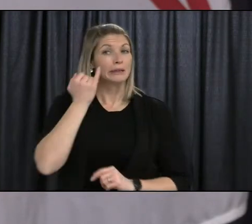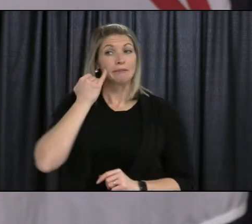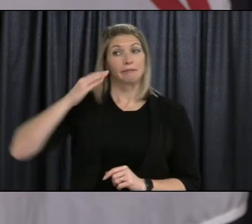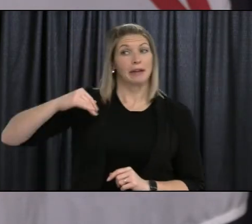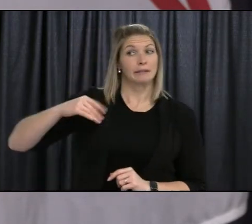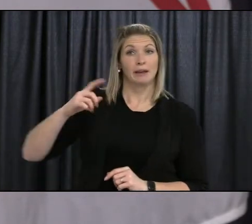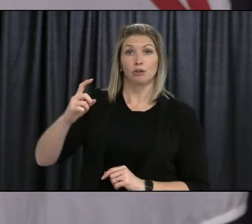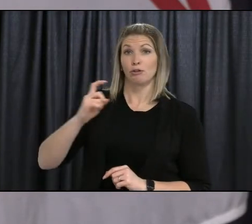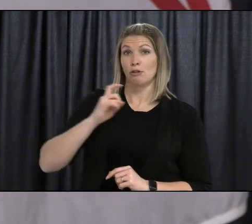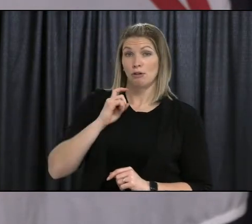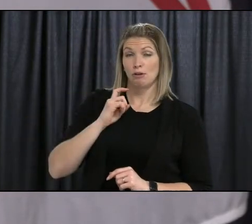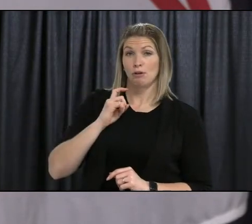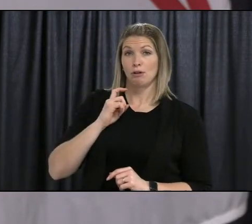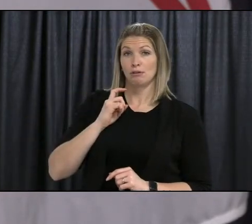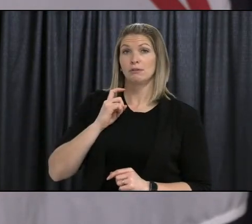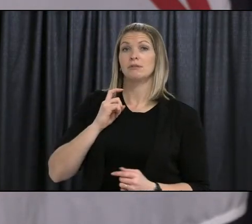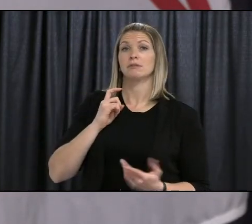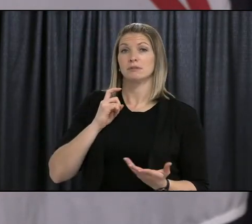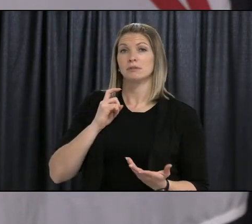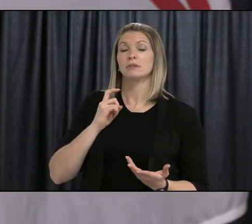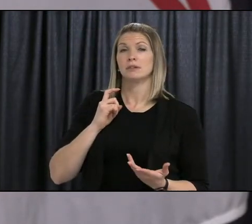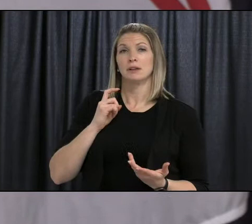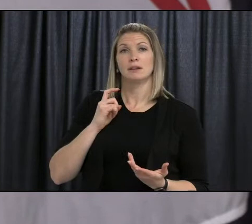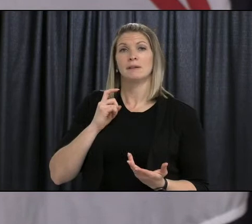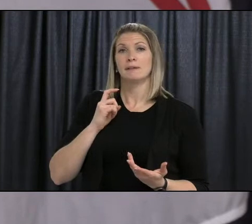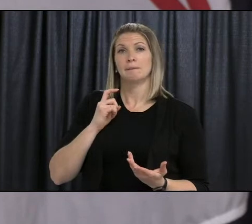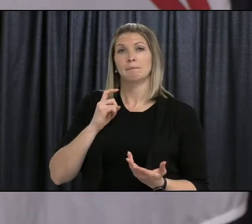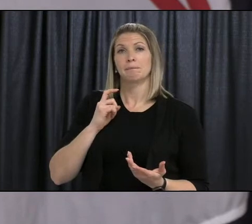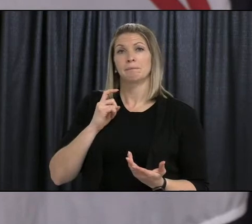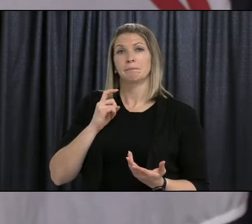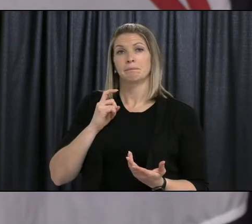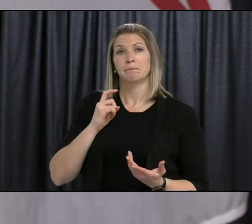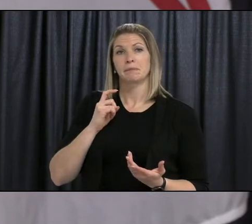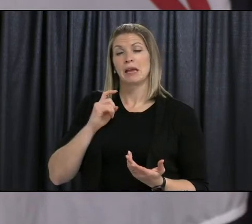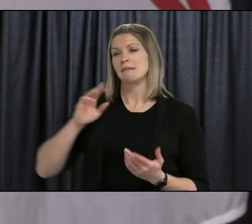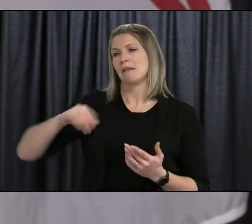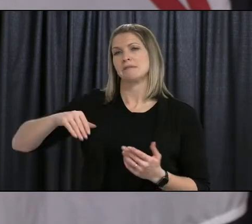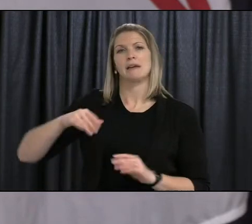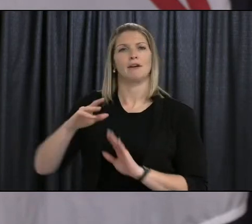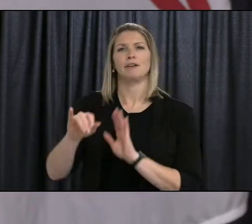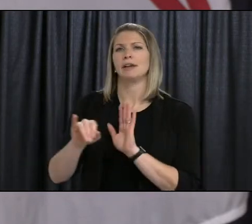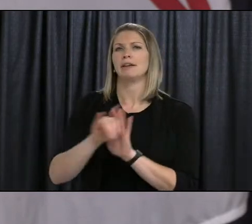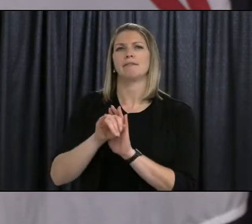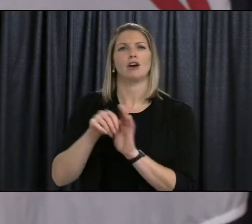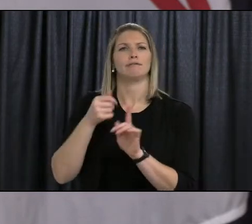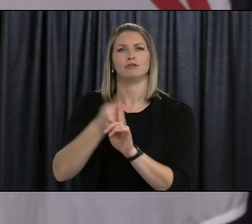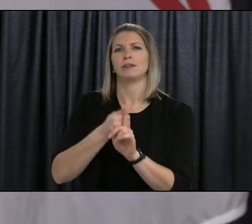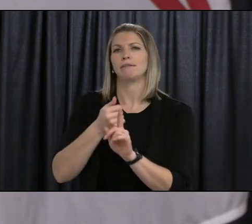been contacted by public health, then you haven't been identified as a close contact.